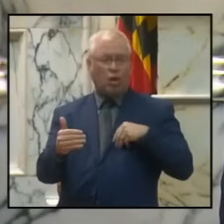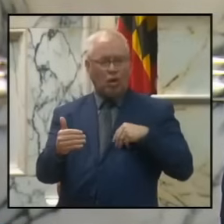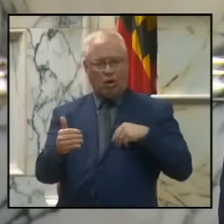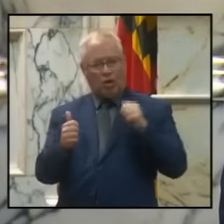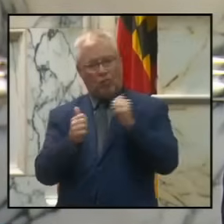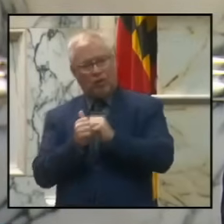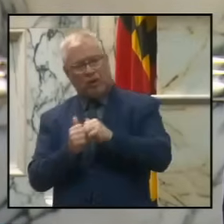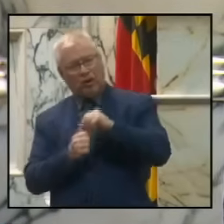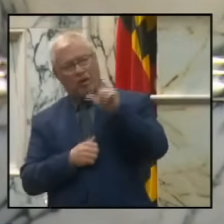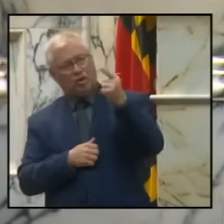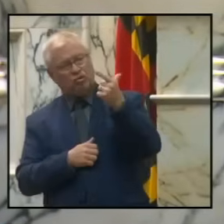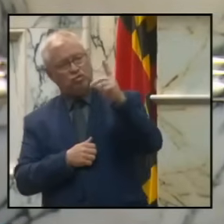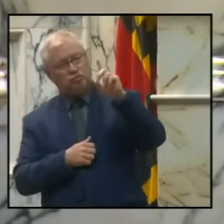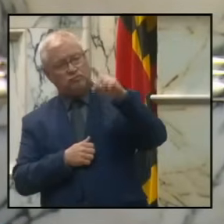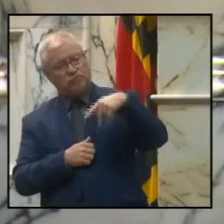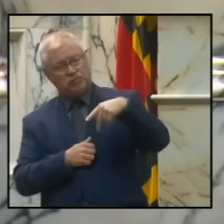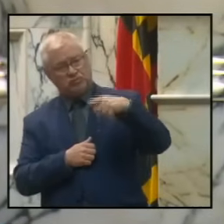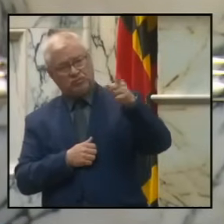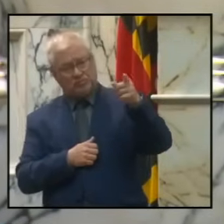is half that of the nation.